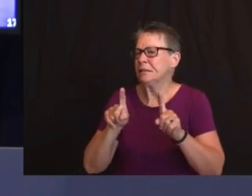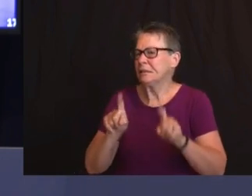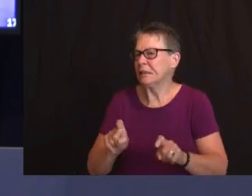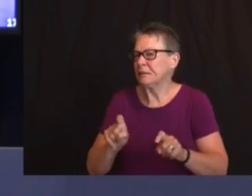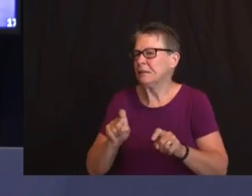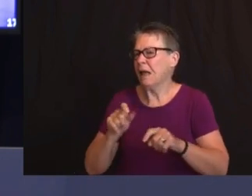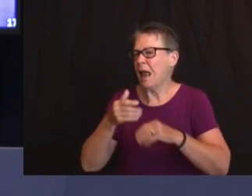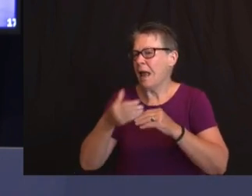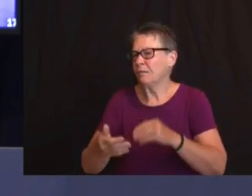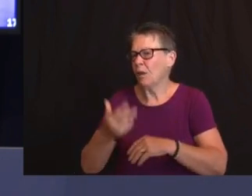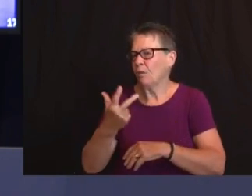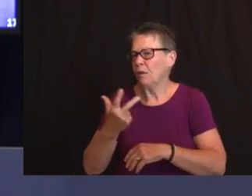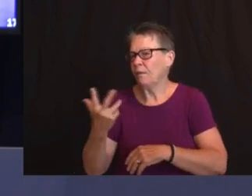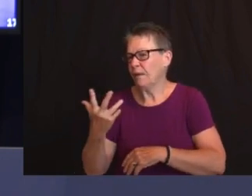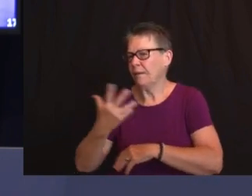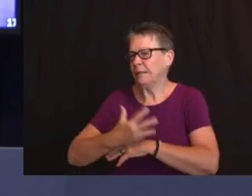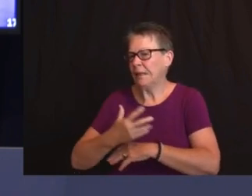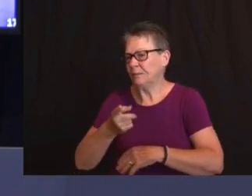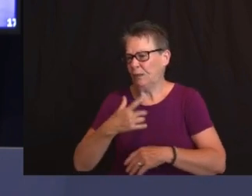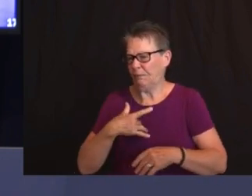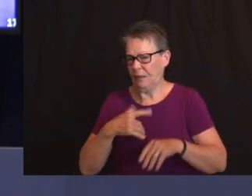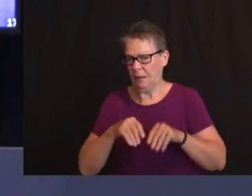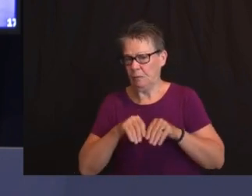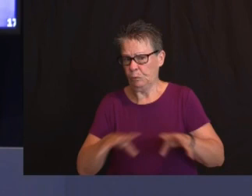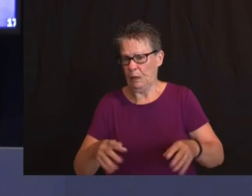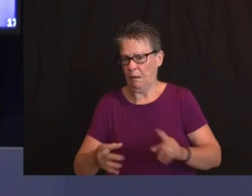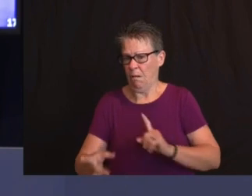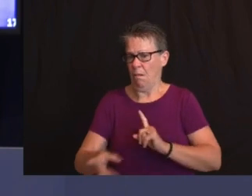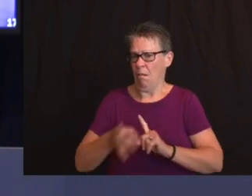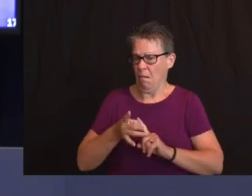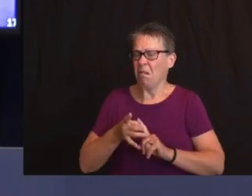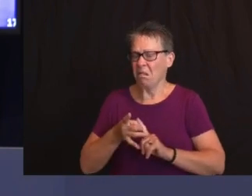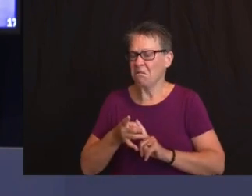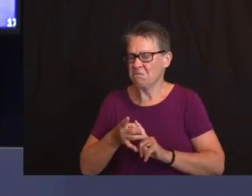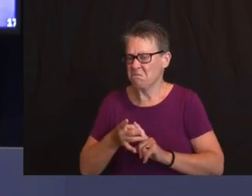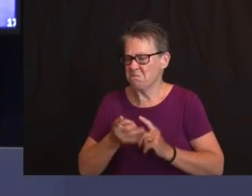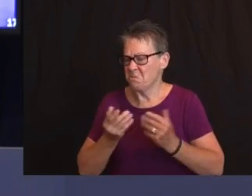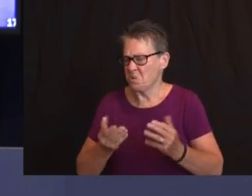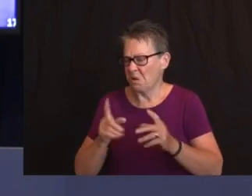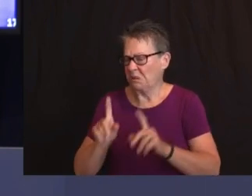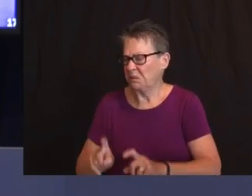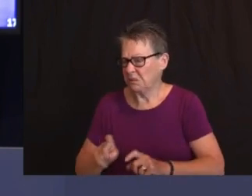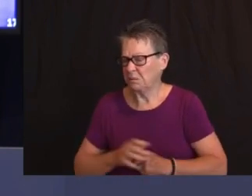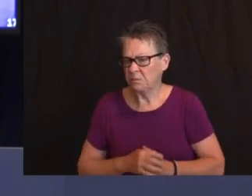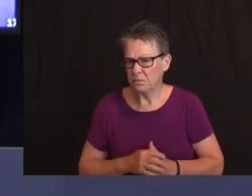Department of Health and the Department of Education for school reopenings can be found in the road forward.